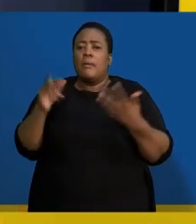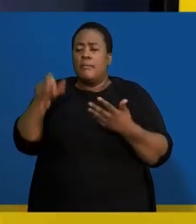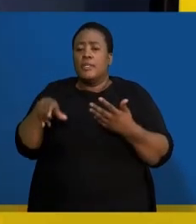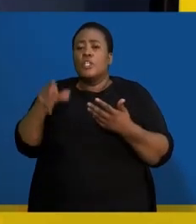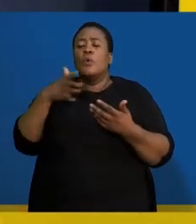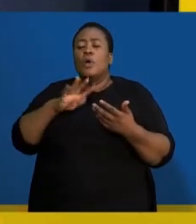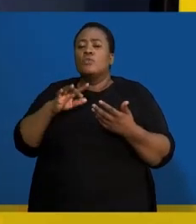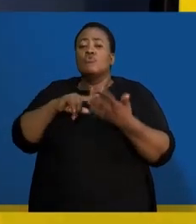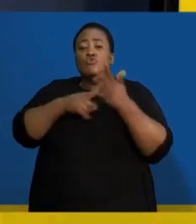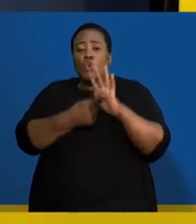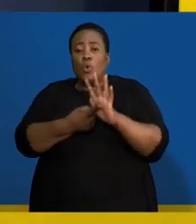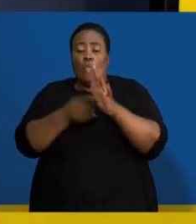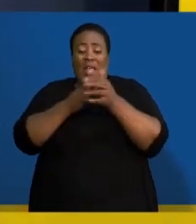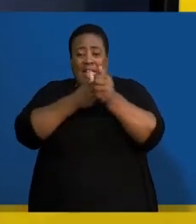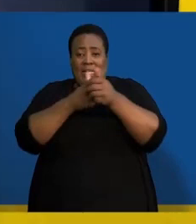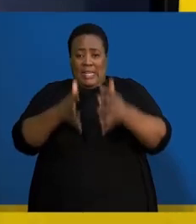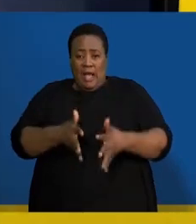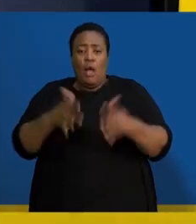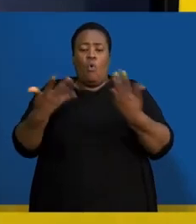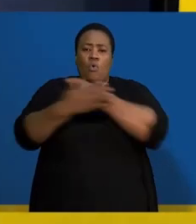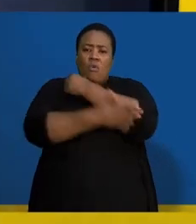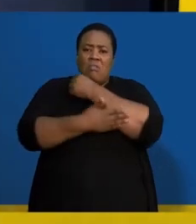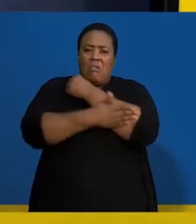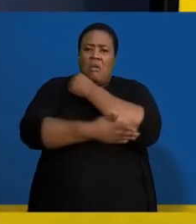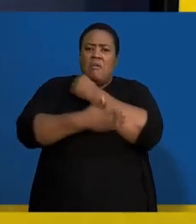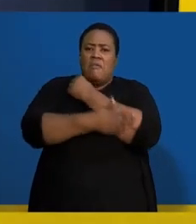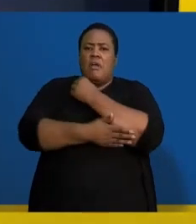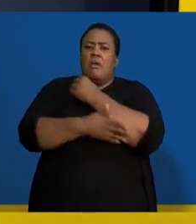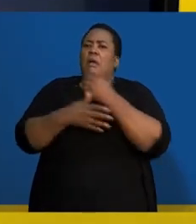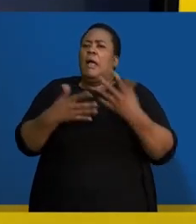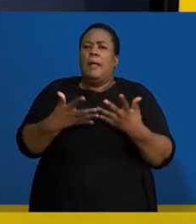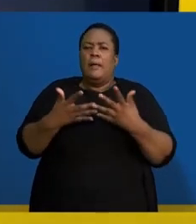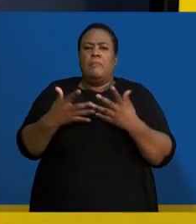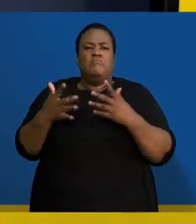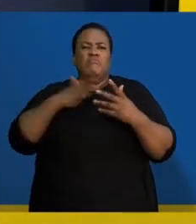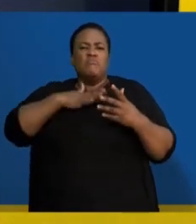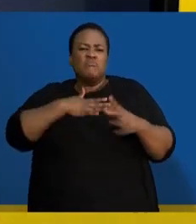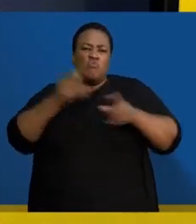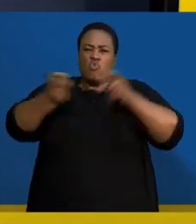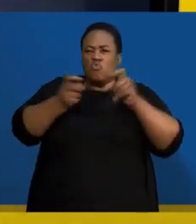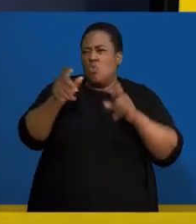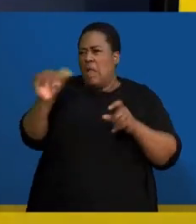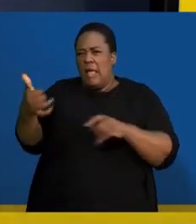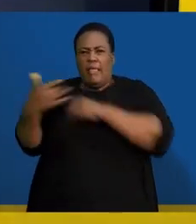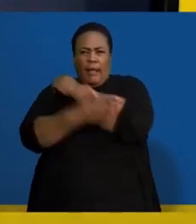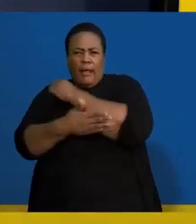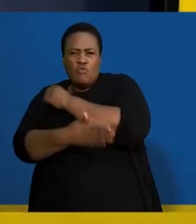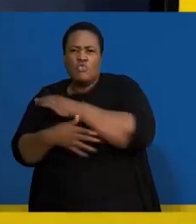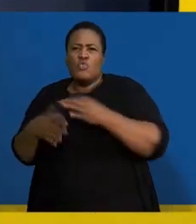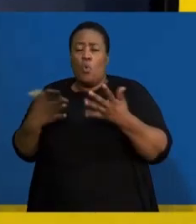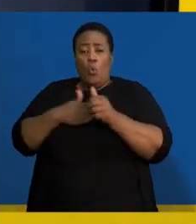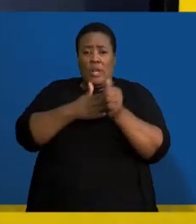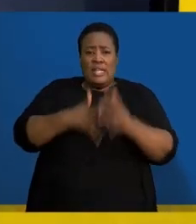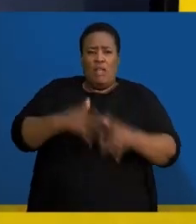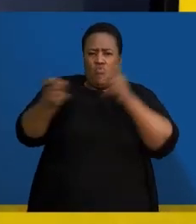a country or this country was a bully, they're likely to show them as very big or show them as evil